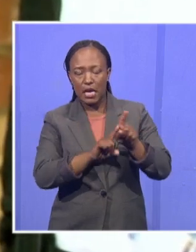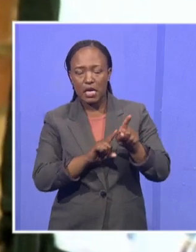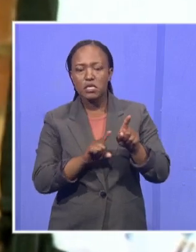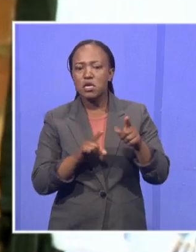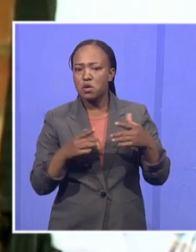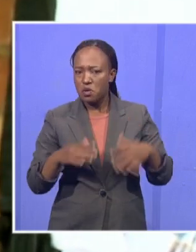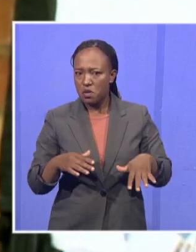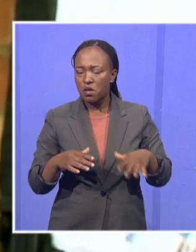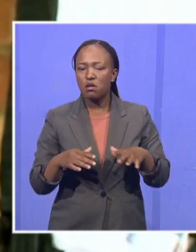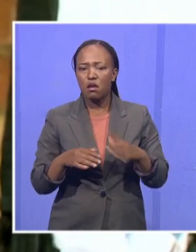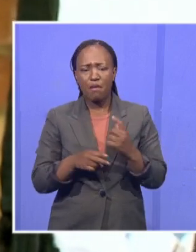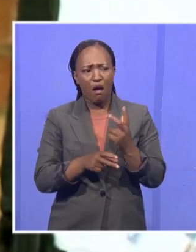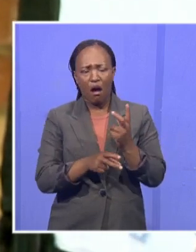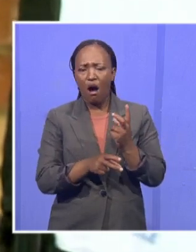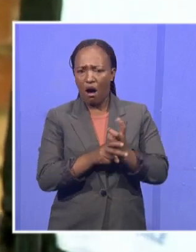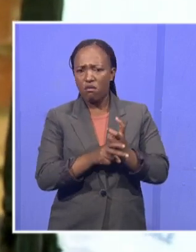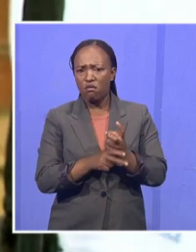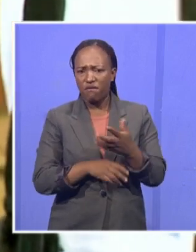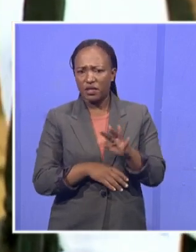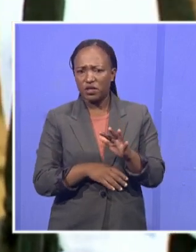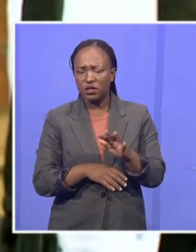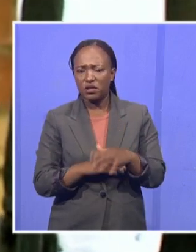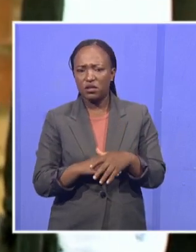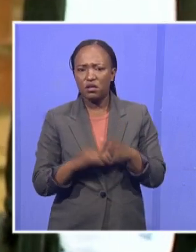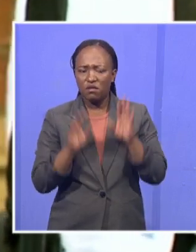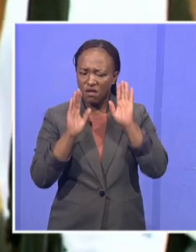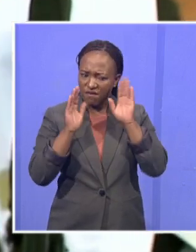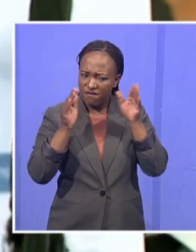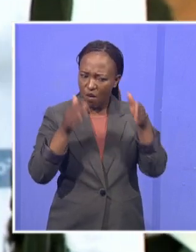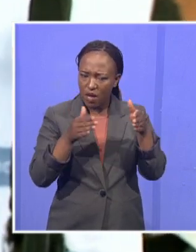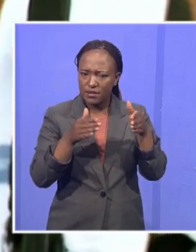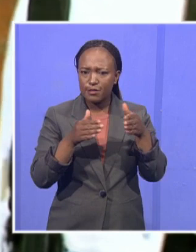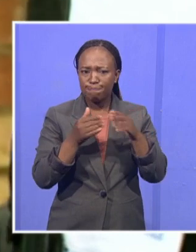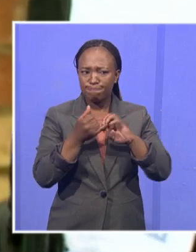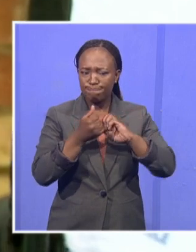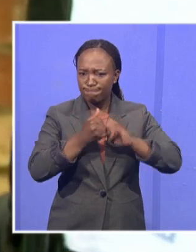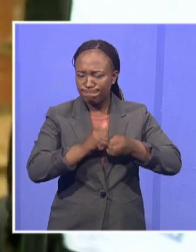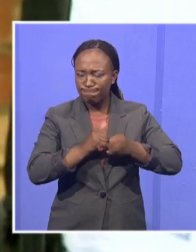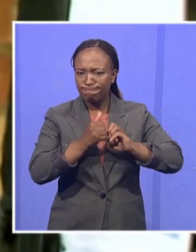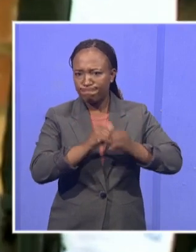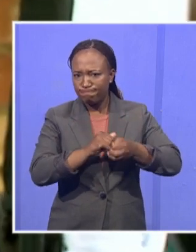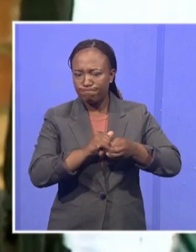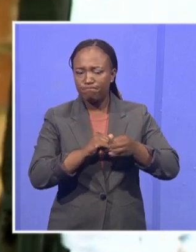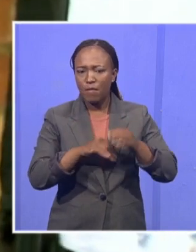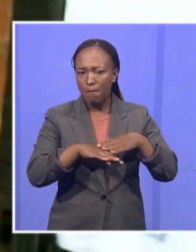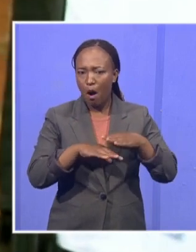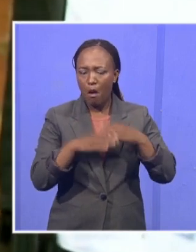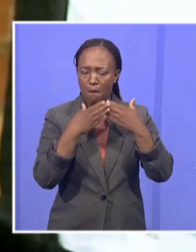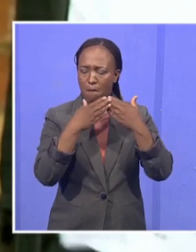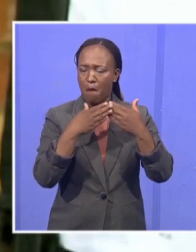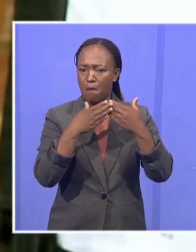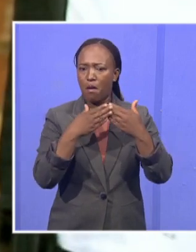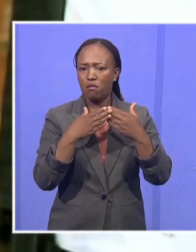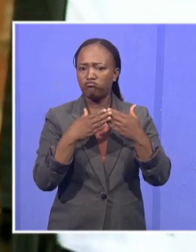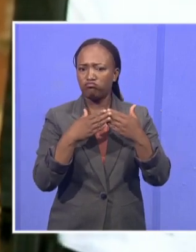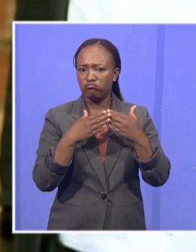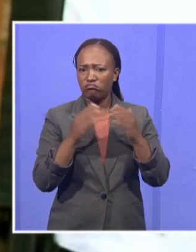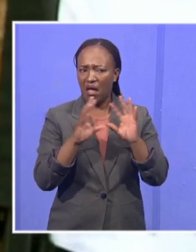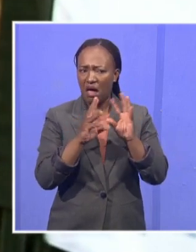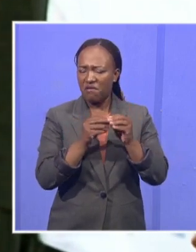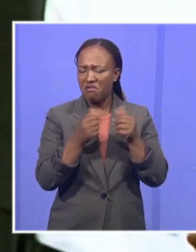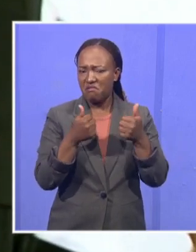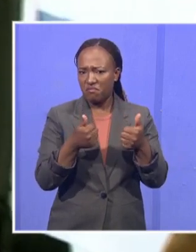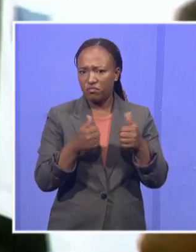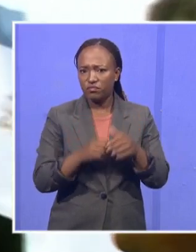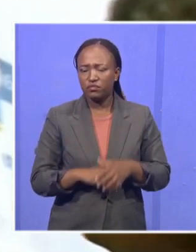difficult. So they can just focus on their efforts, put more effort in their books, and everything will be fine. You guys are part